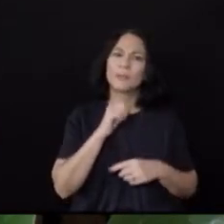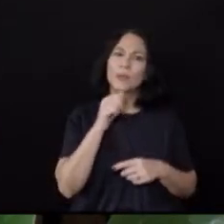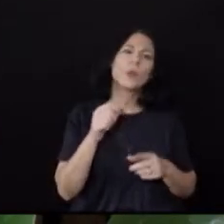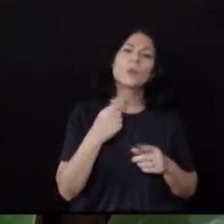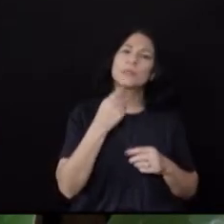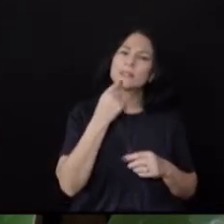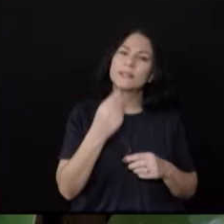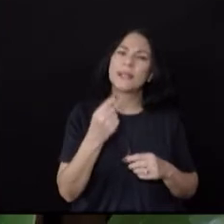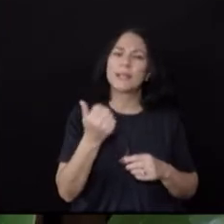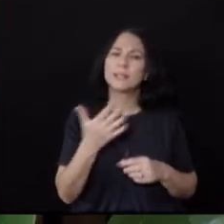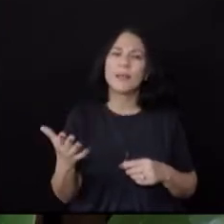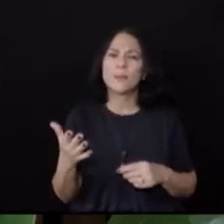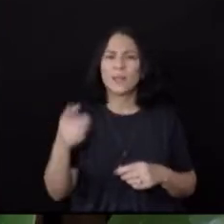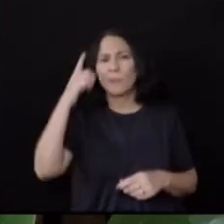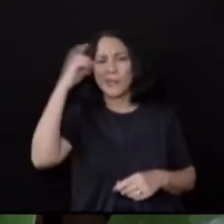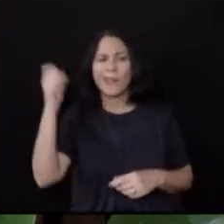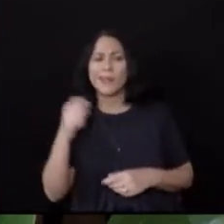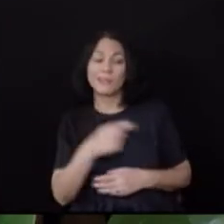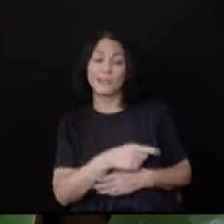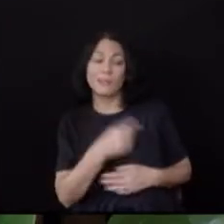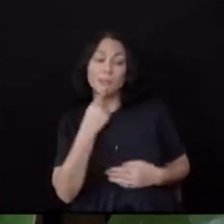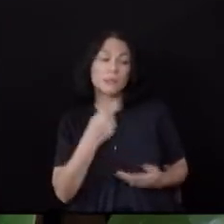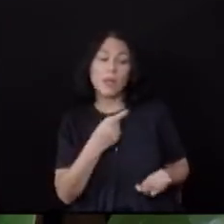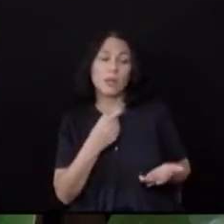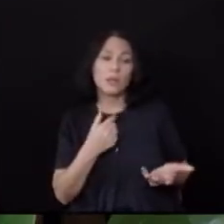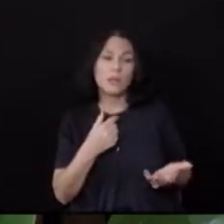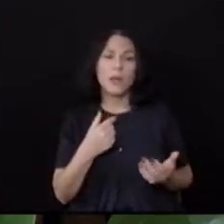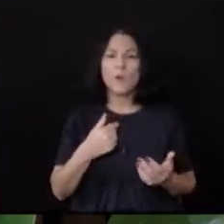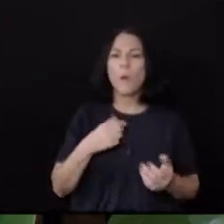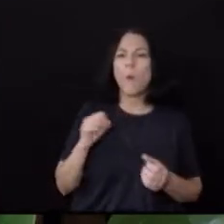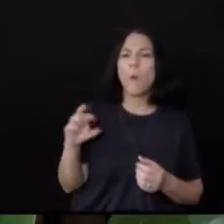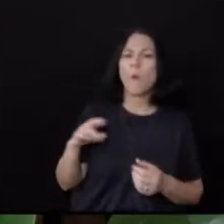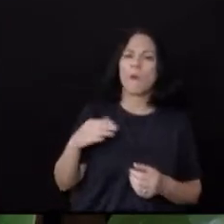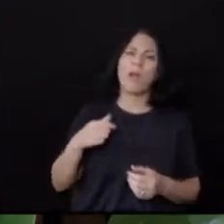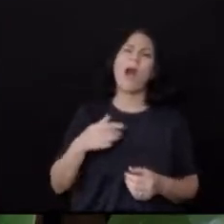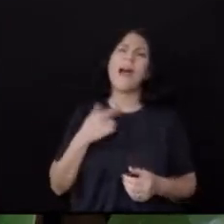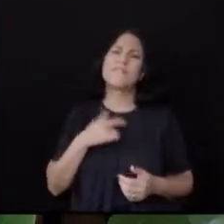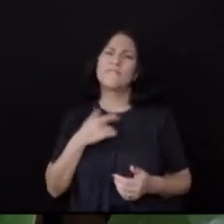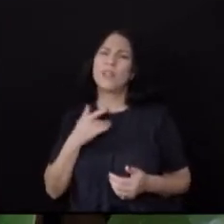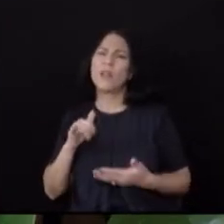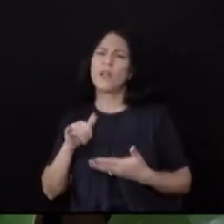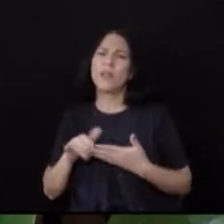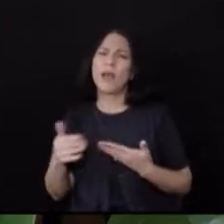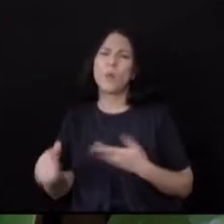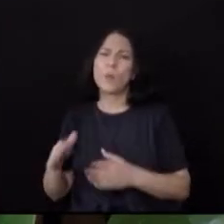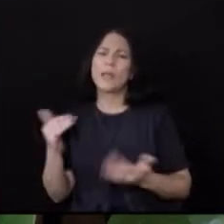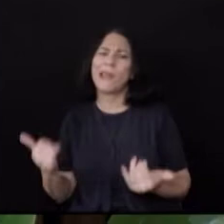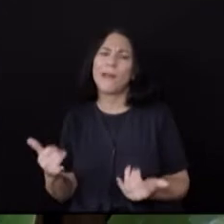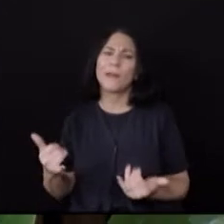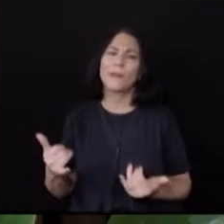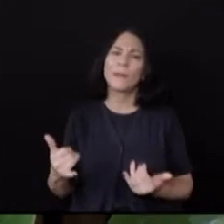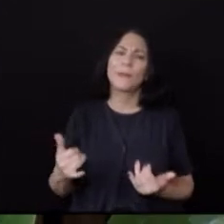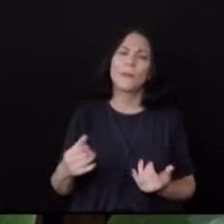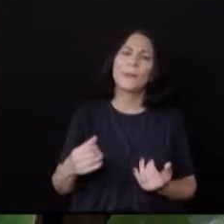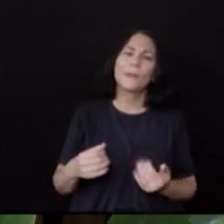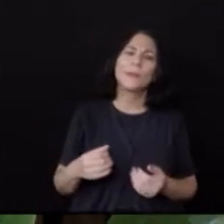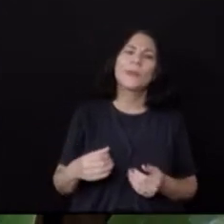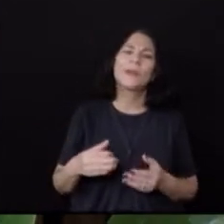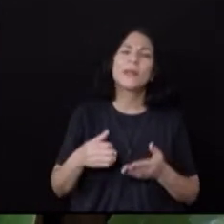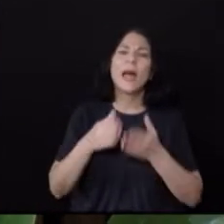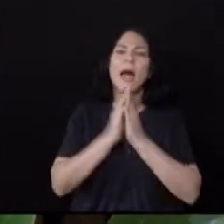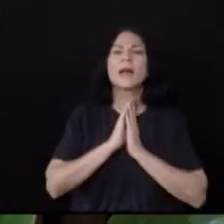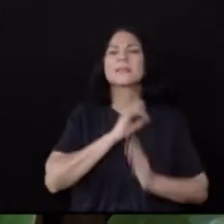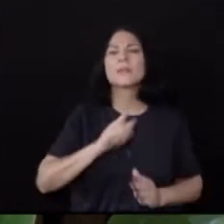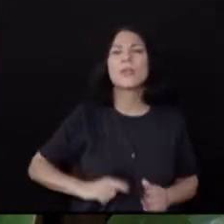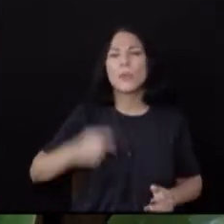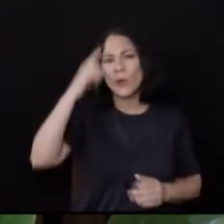did. Don't just say something because this is what I feel in the moment. I'm going to go ahead and spit it out there. Ask the Lord for wisdom. Ask